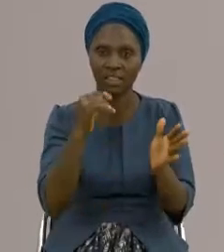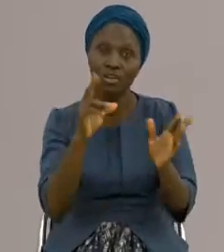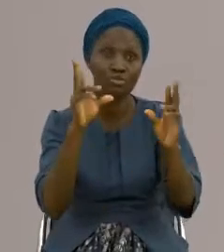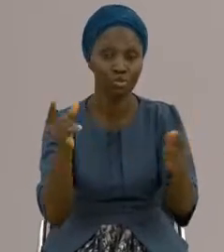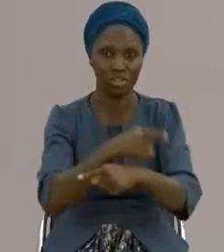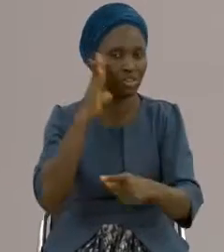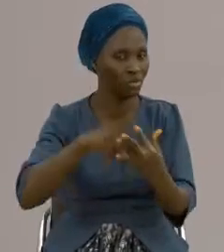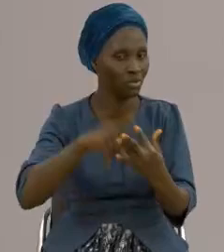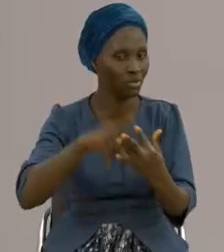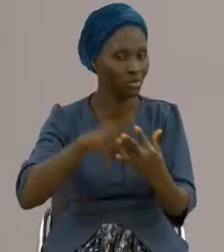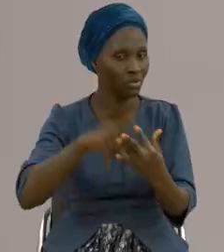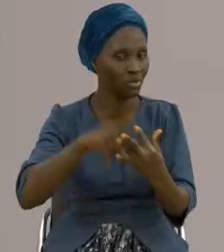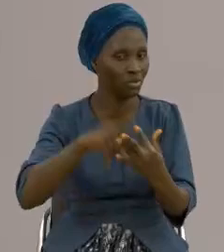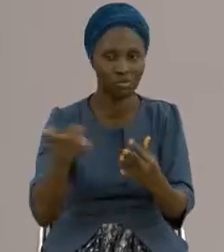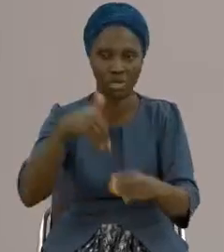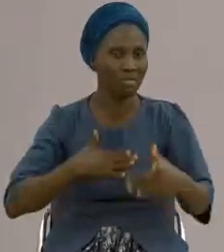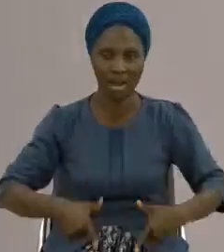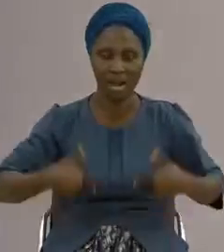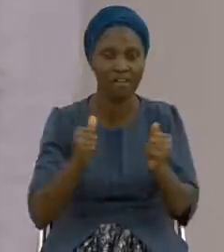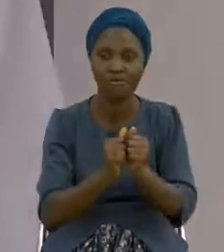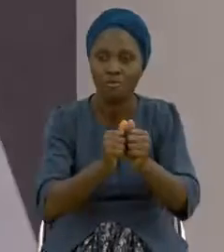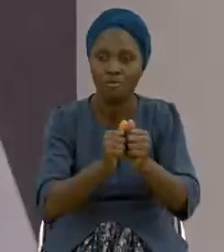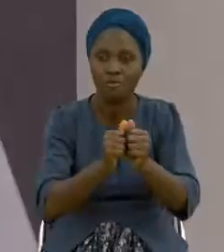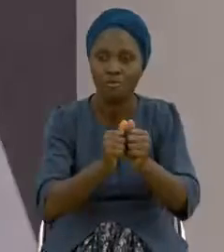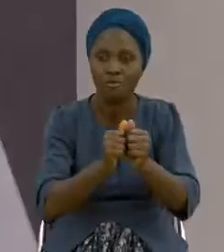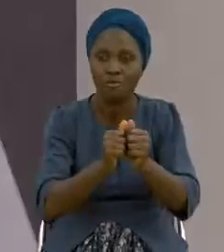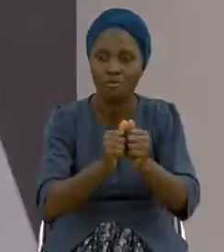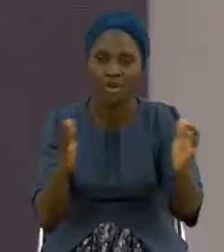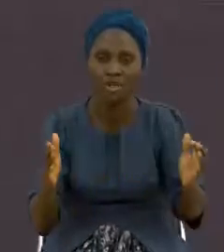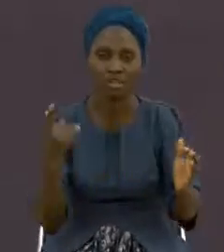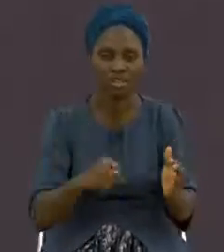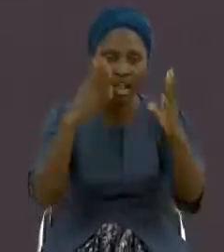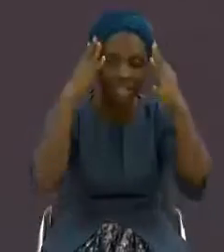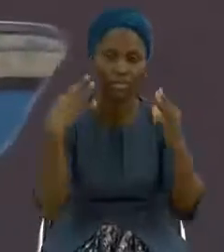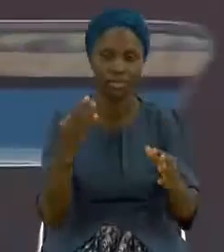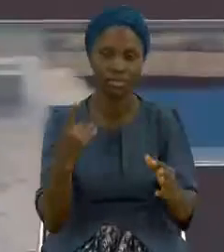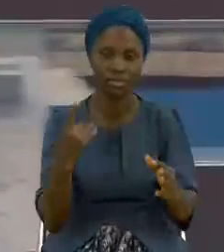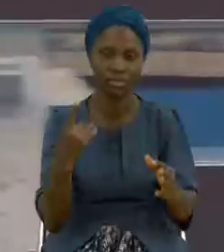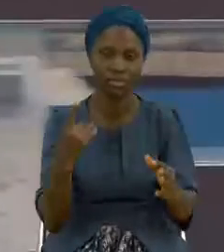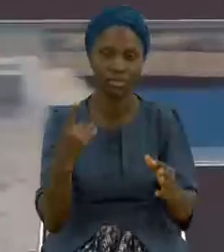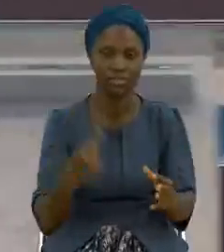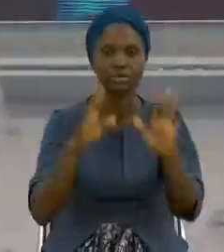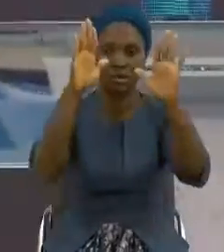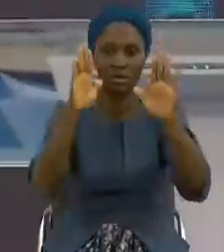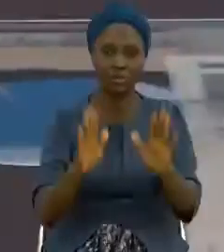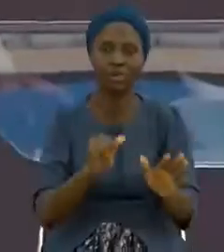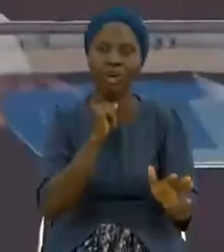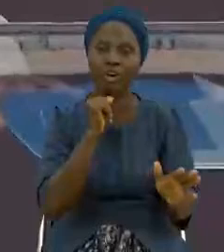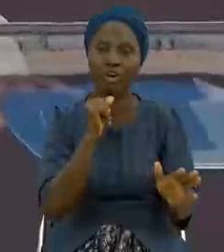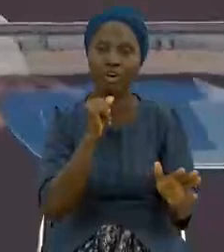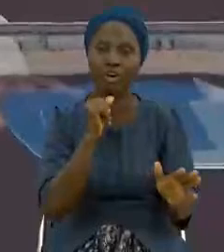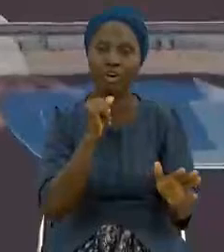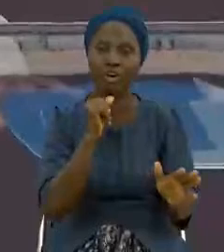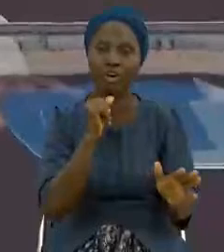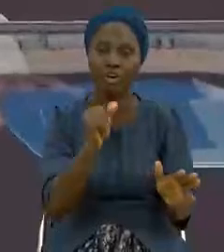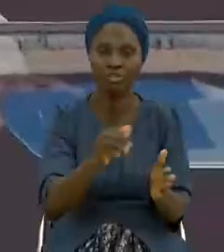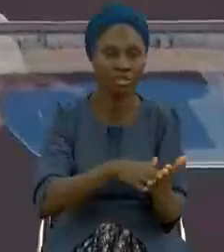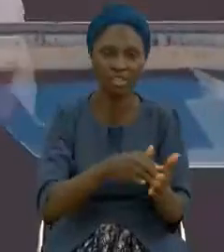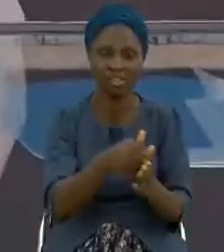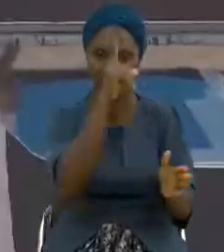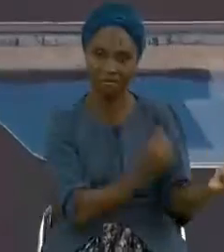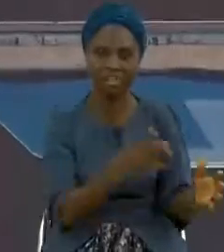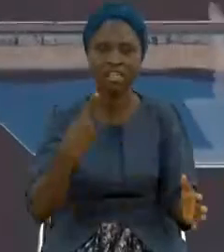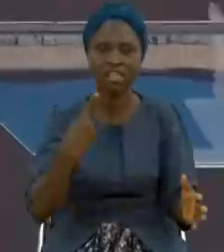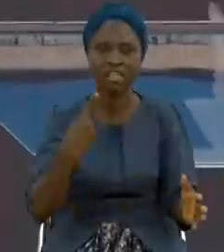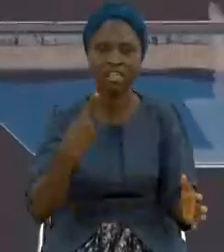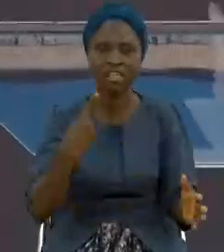the experience of a miracle. Unrelenting faith. A faith that Satan cannot conquer.